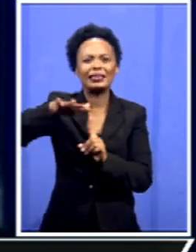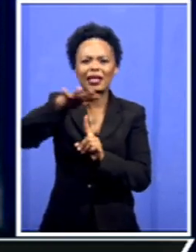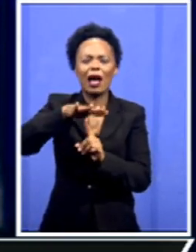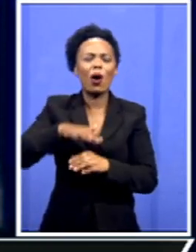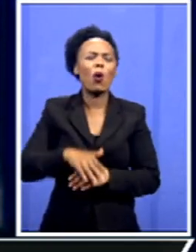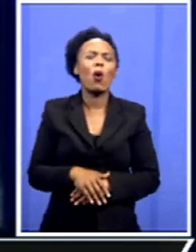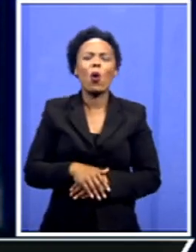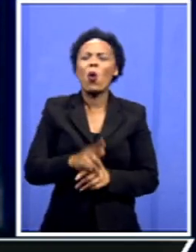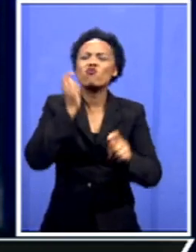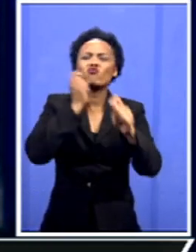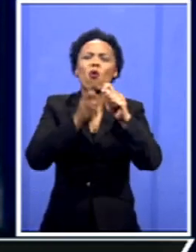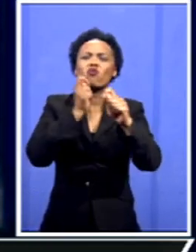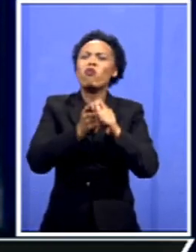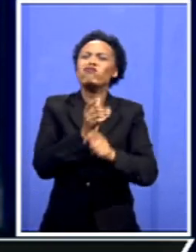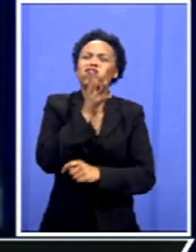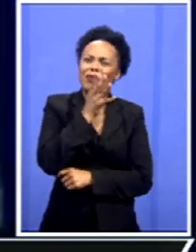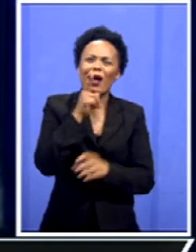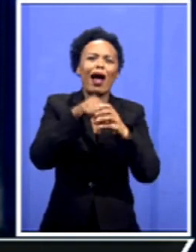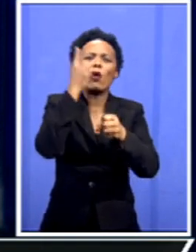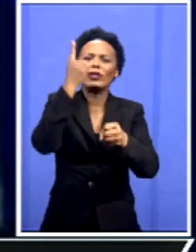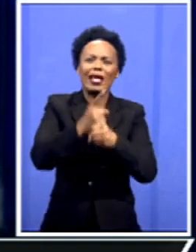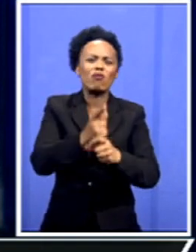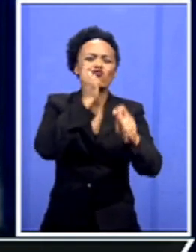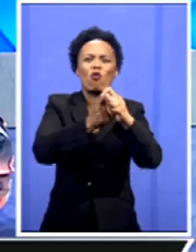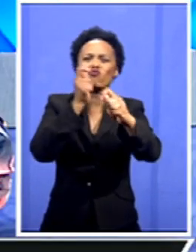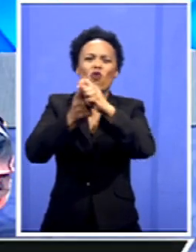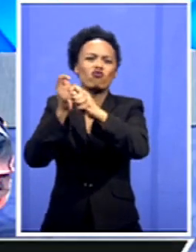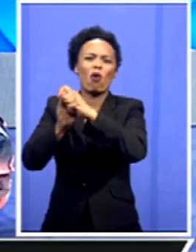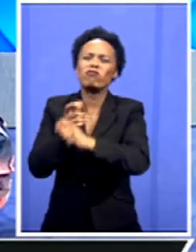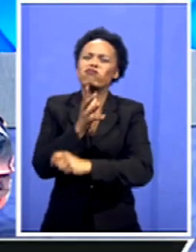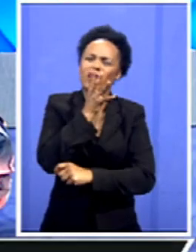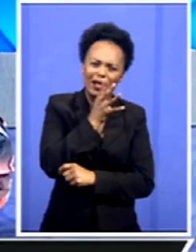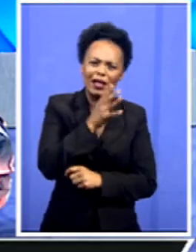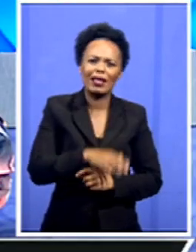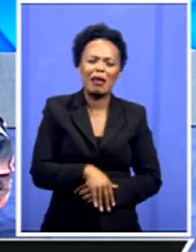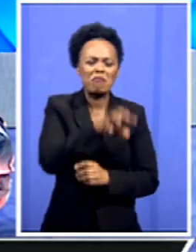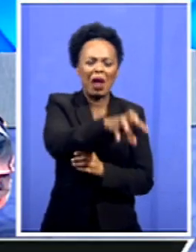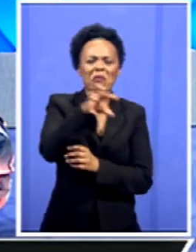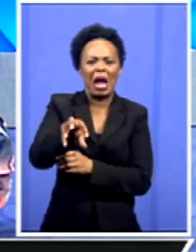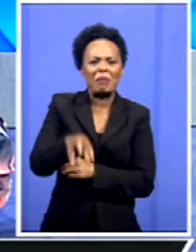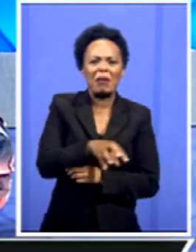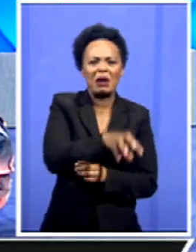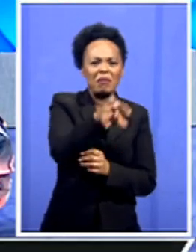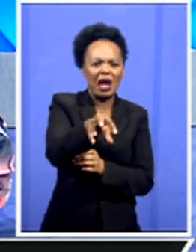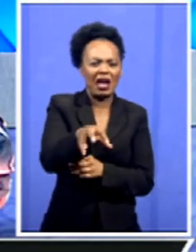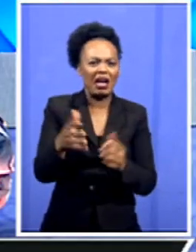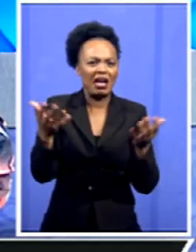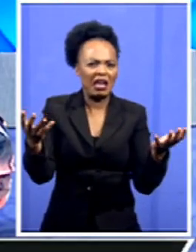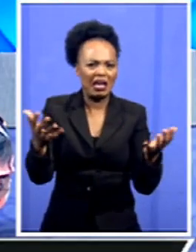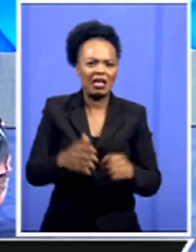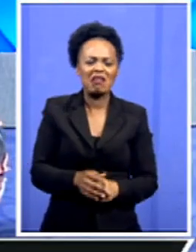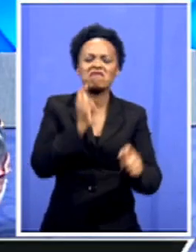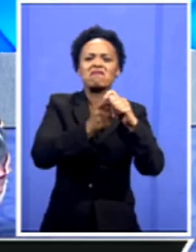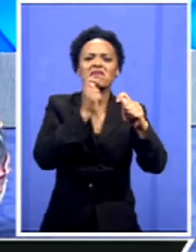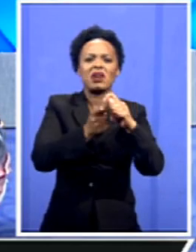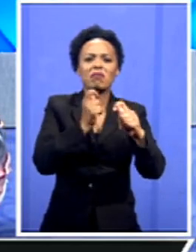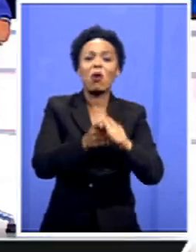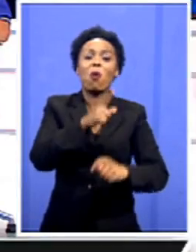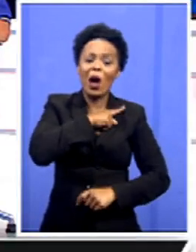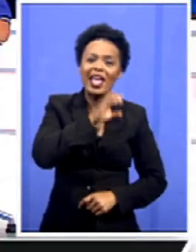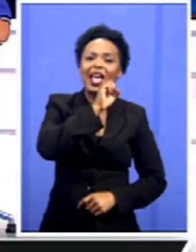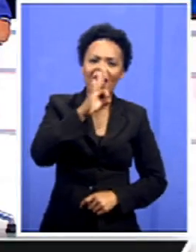All over the place here in Gauteng, there is squares. And those squares, they were made from